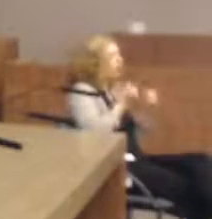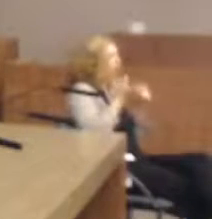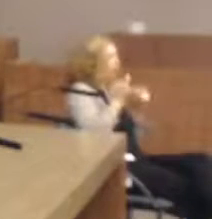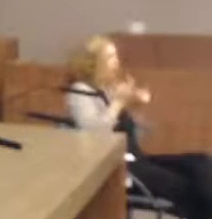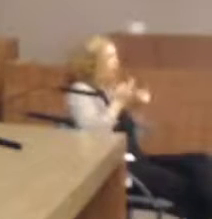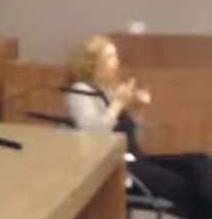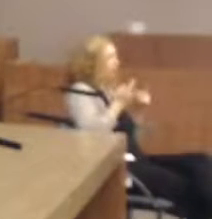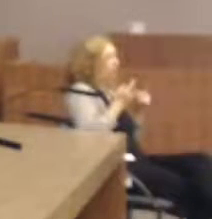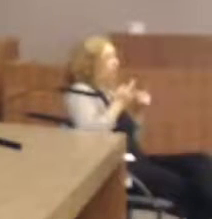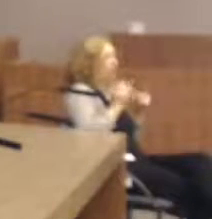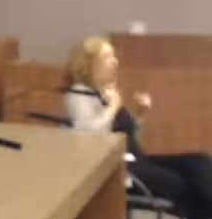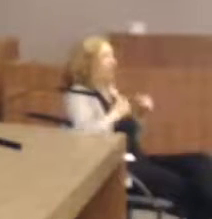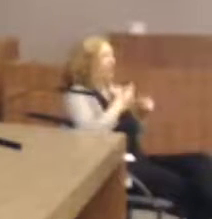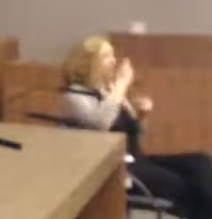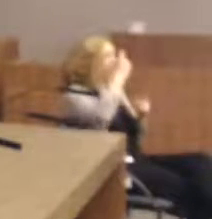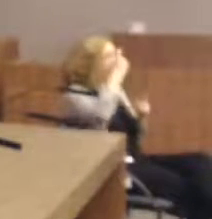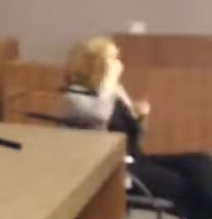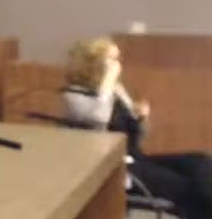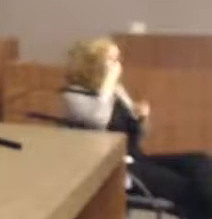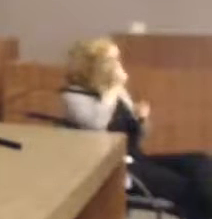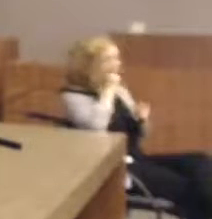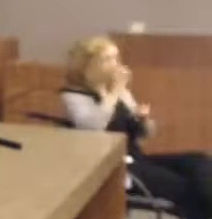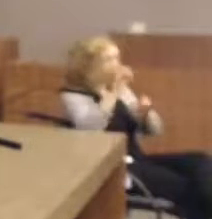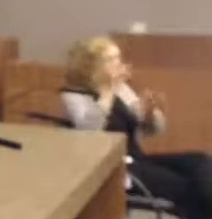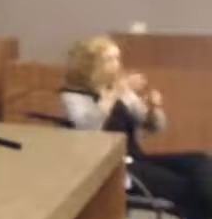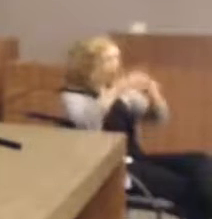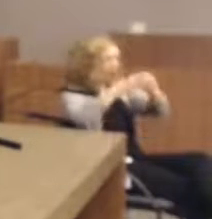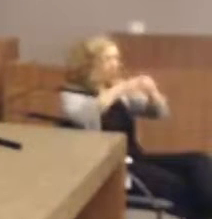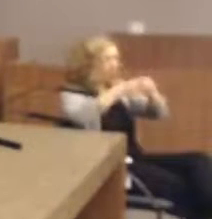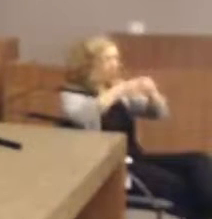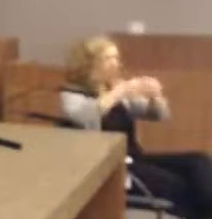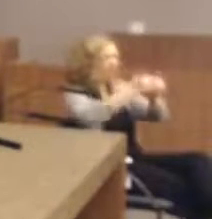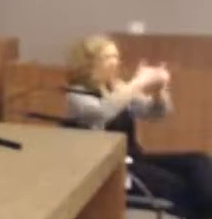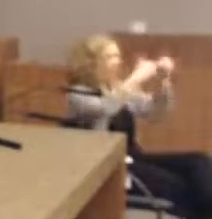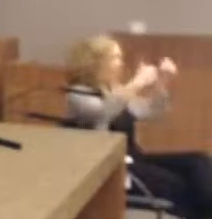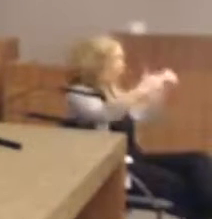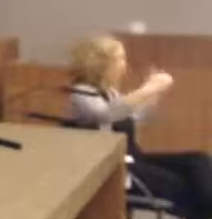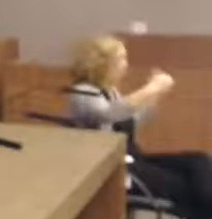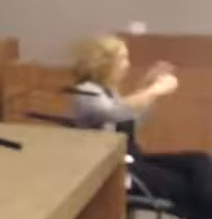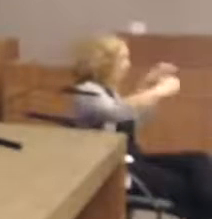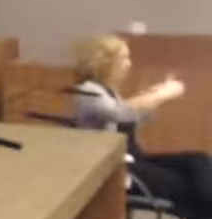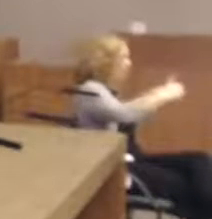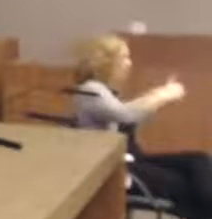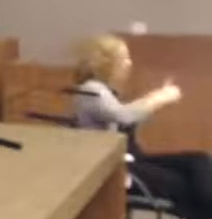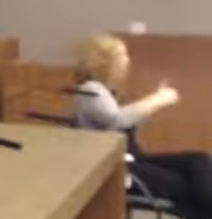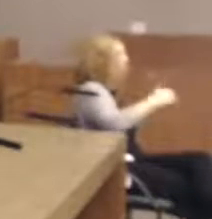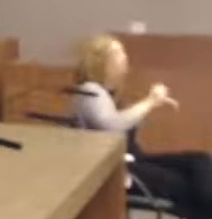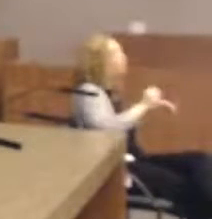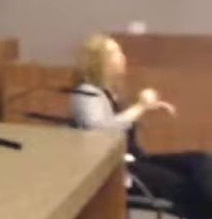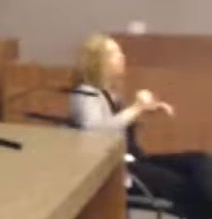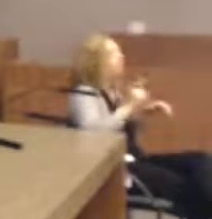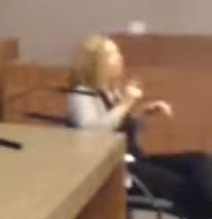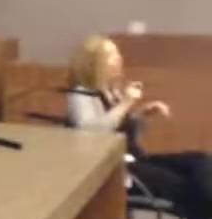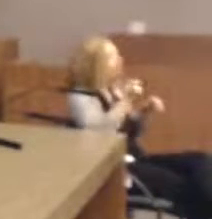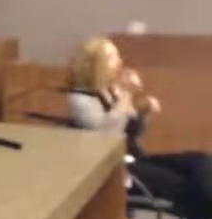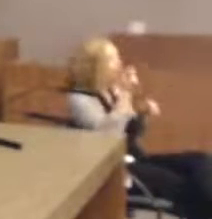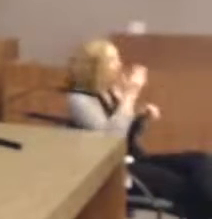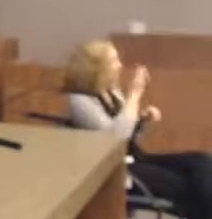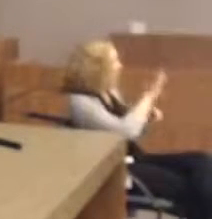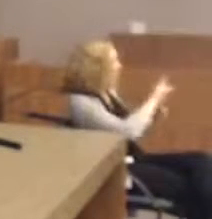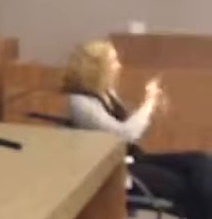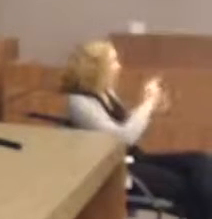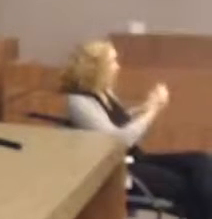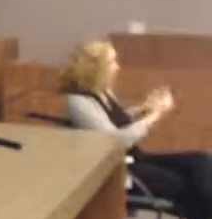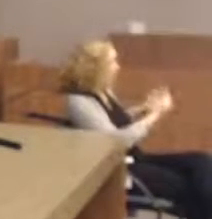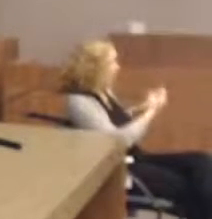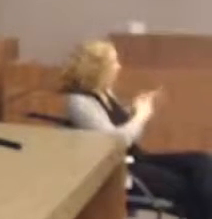with non-trauma brain are over here. So the way that we can think about what happened to somebody else is from this perspective here. What happened